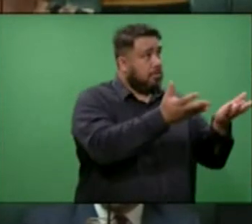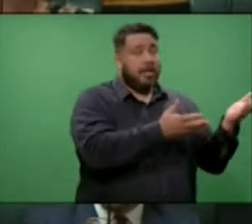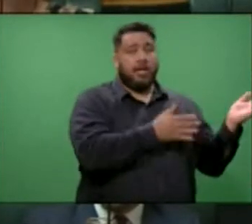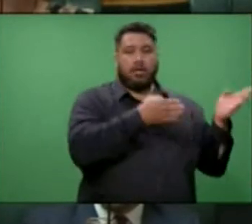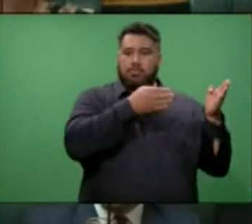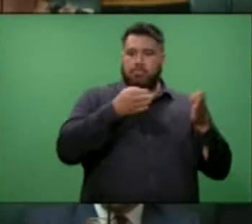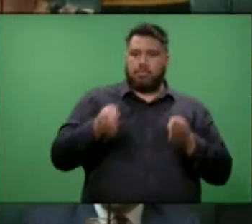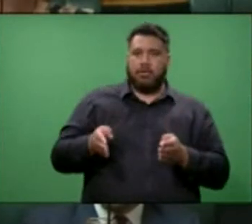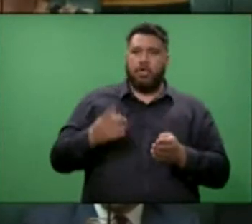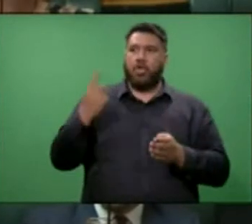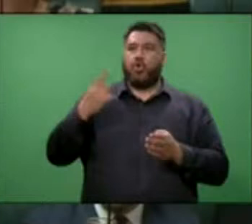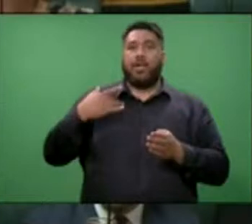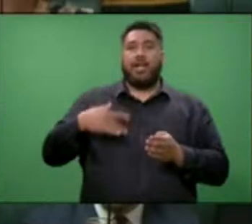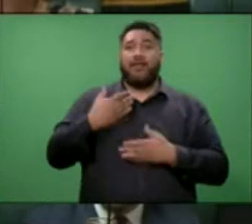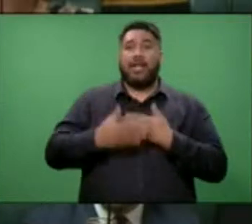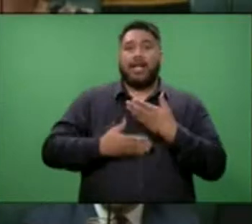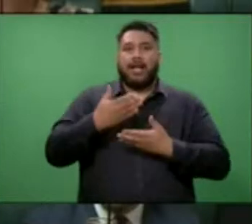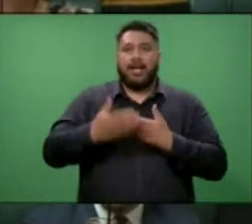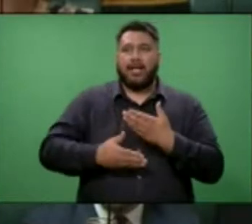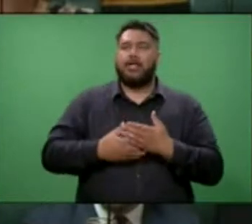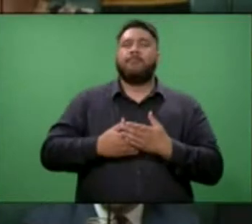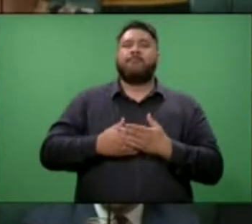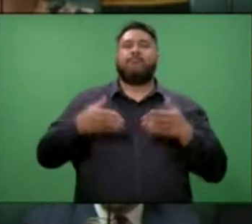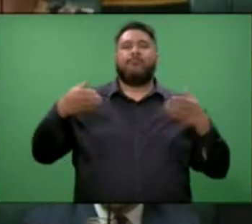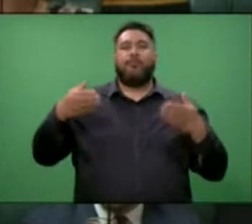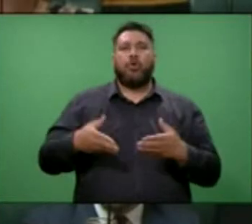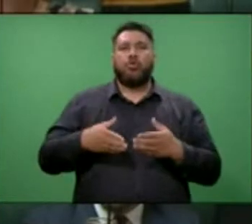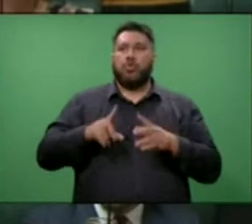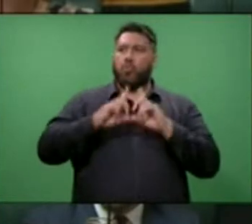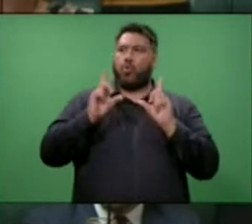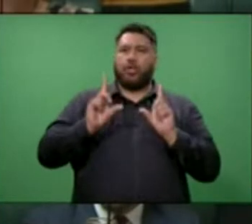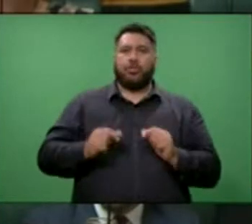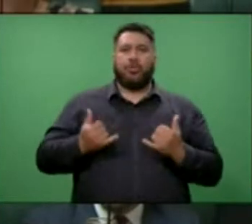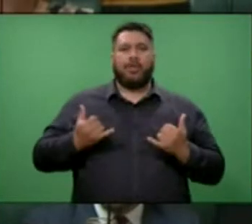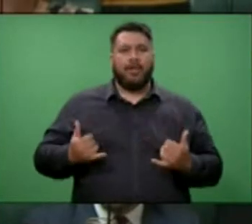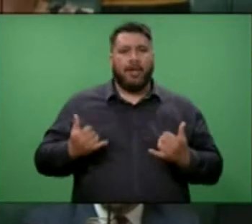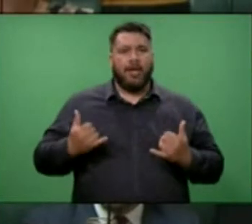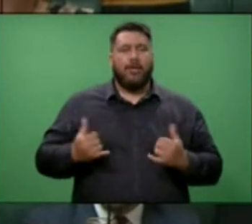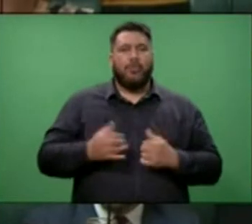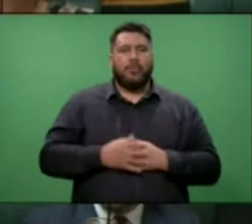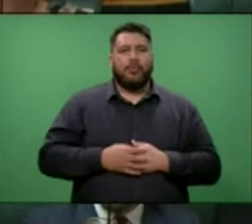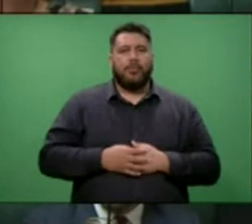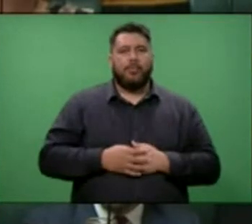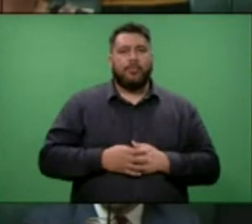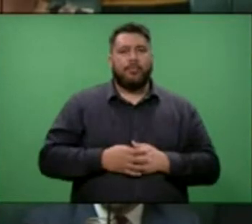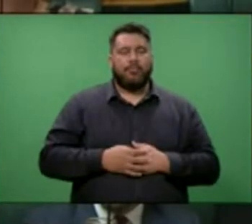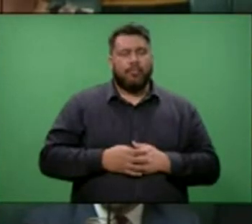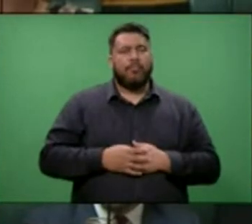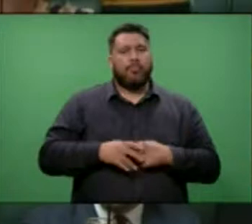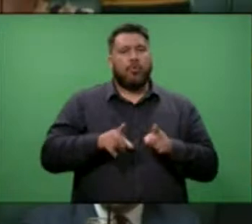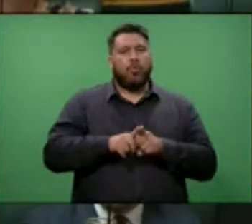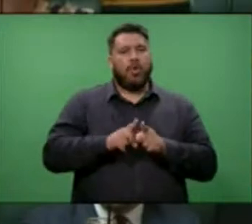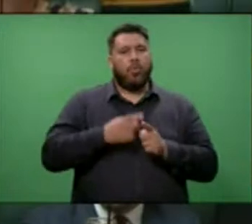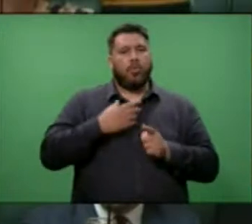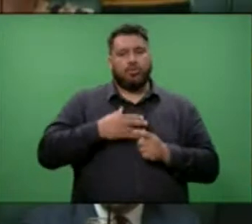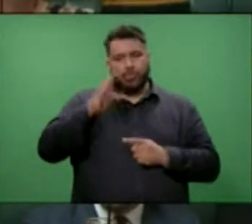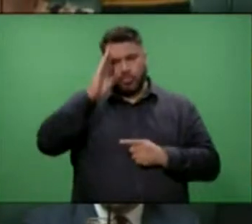tātou. Nā tuatahi māku e mihi kau atu ki te Premier, tēnā rā koe e te Right Honourable Jacinda